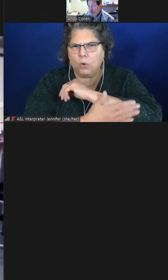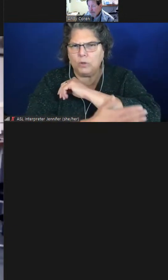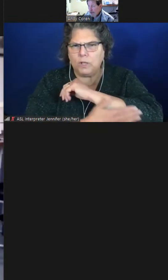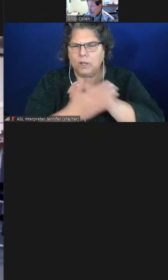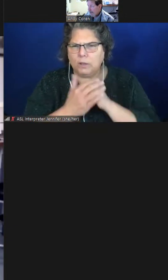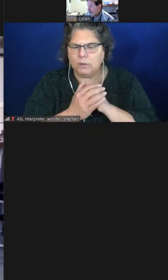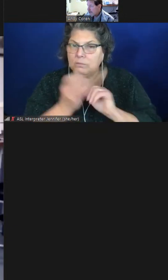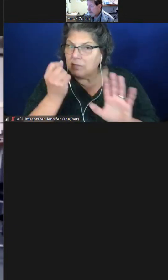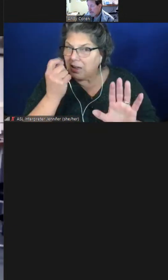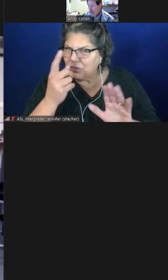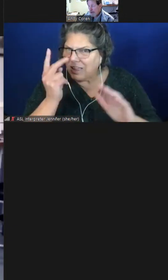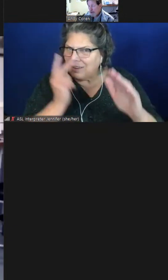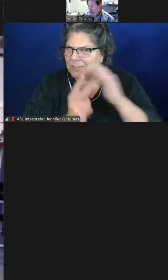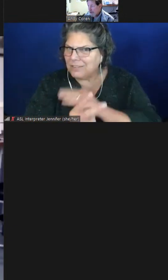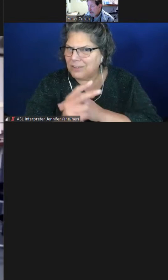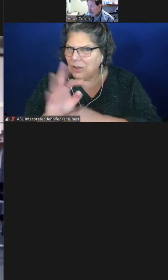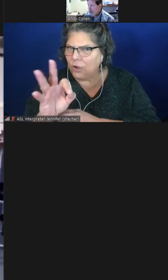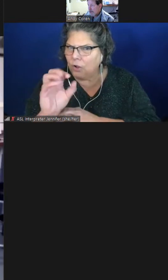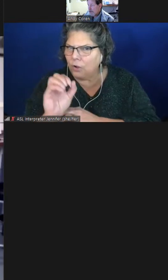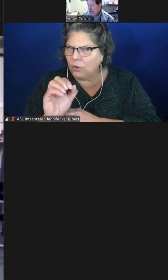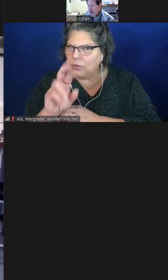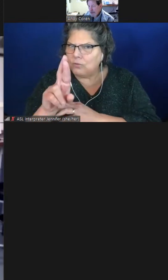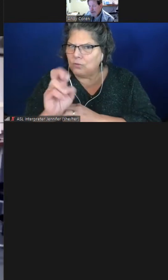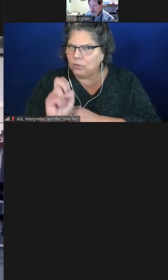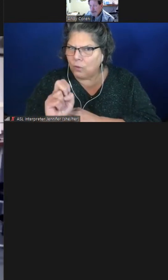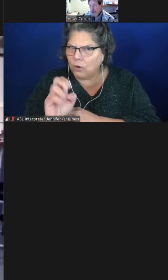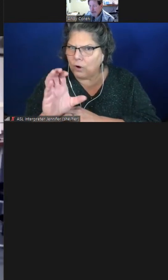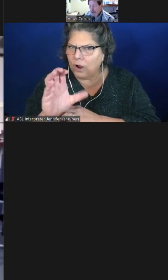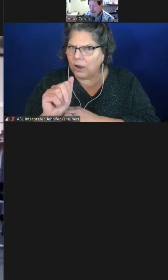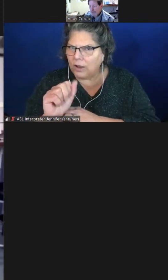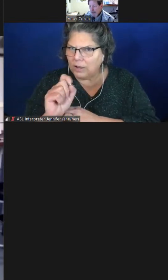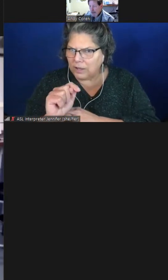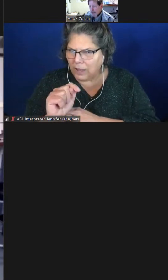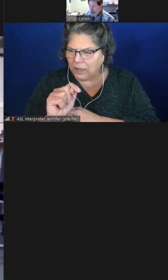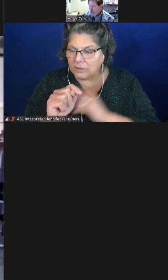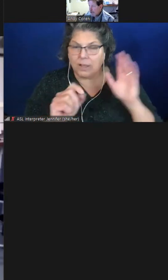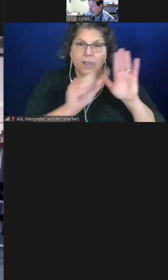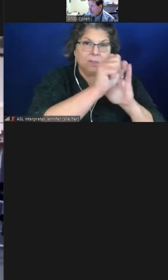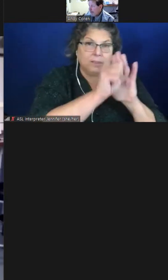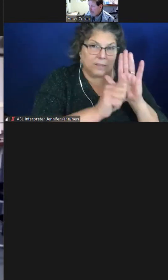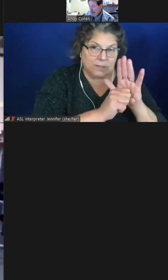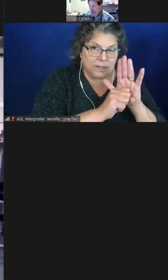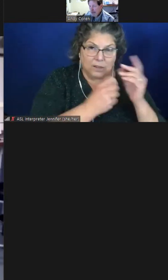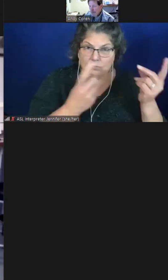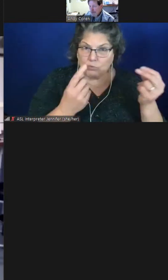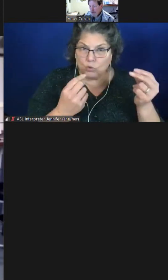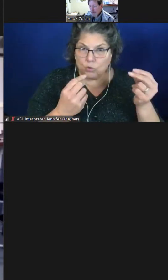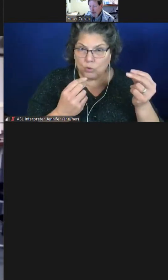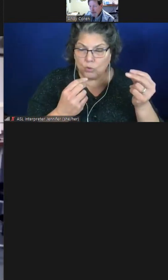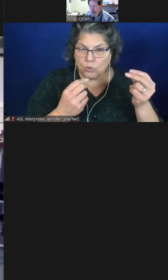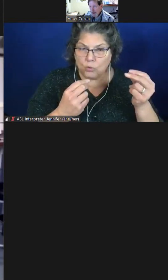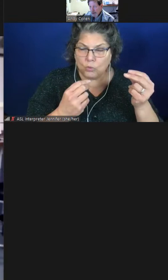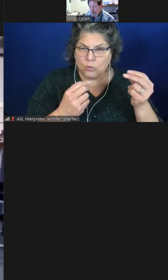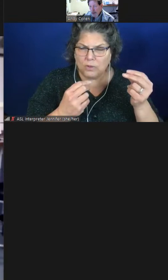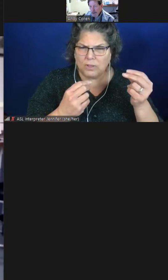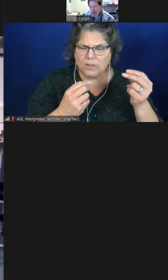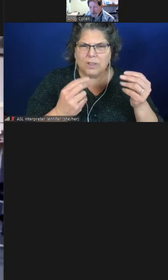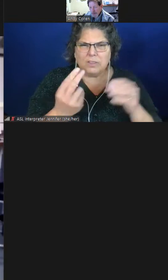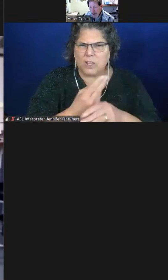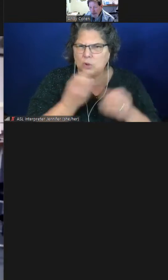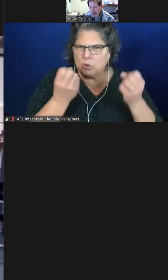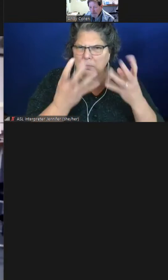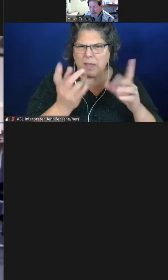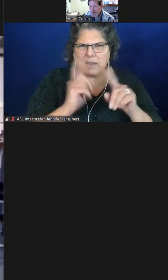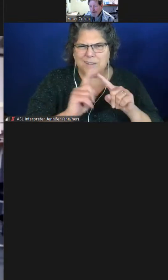Now, these are forecasts, and what the state does to create this site is put many different